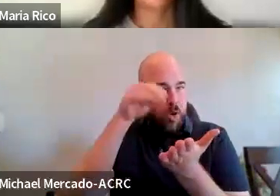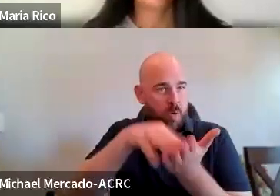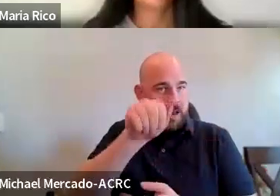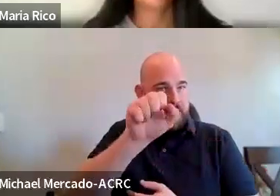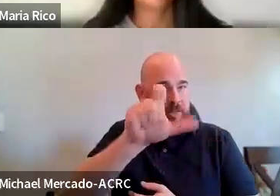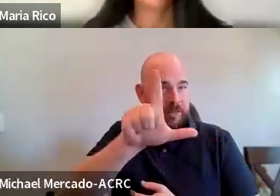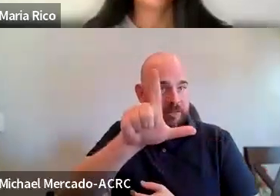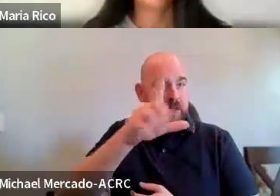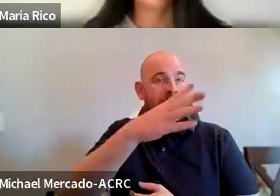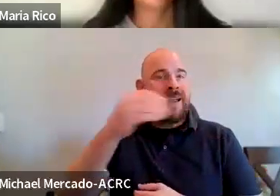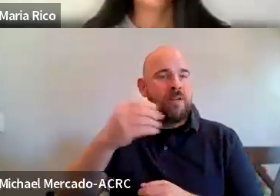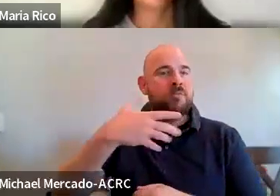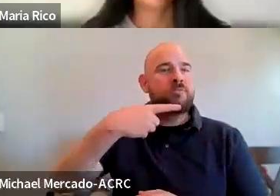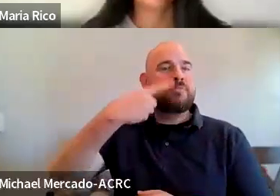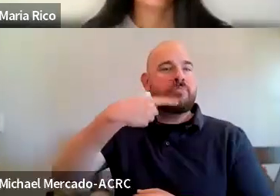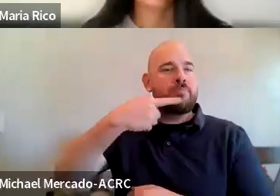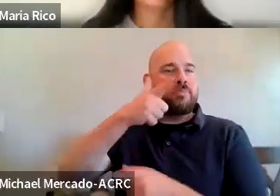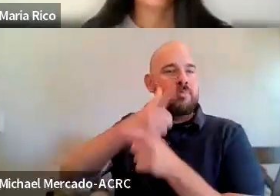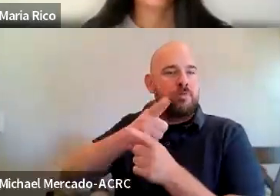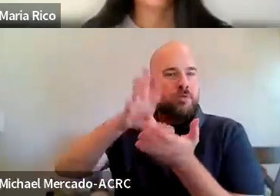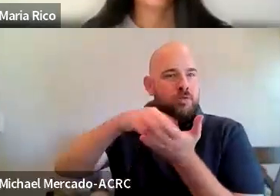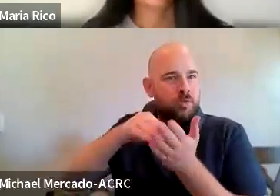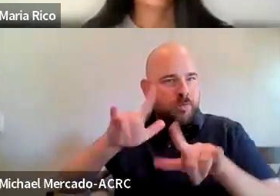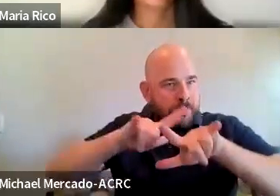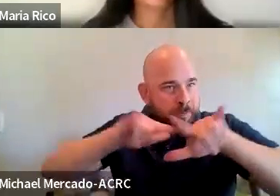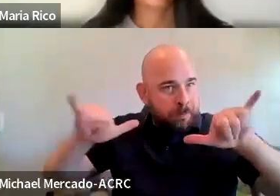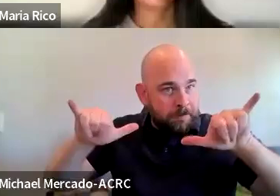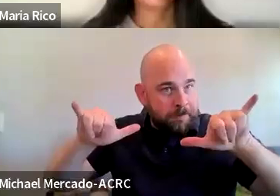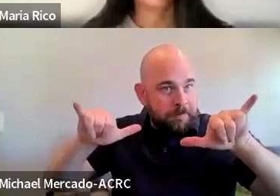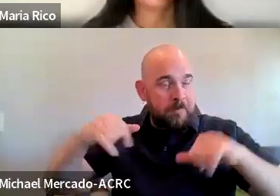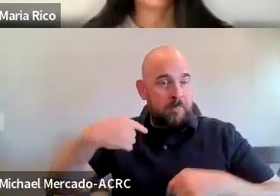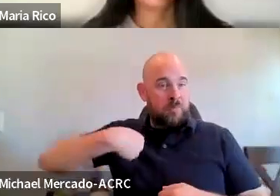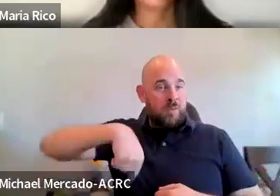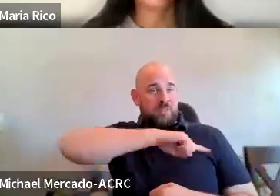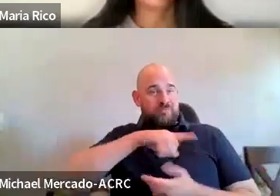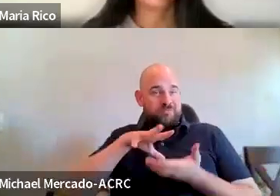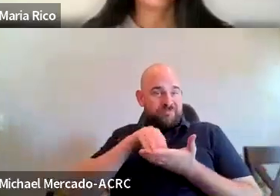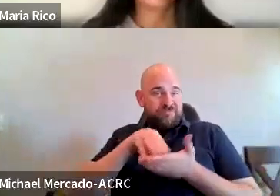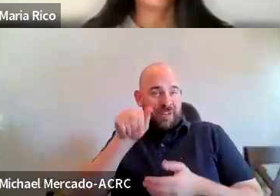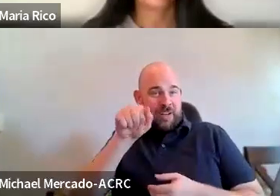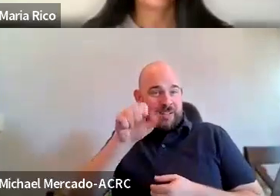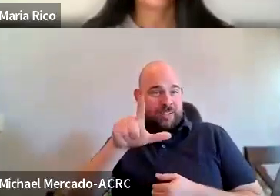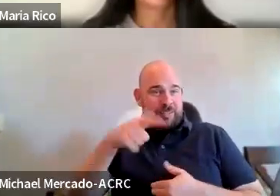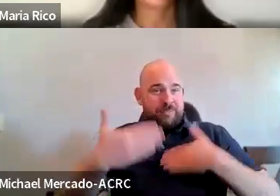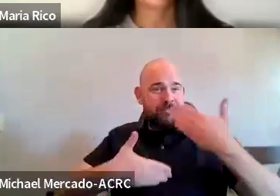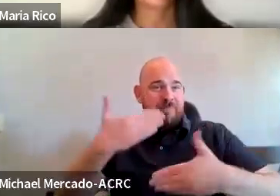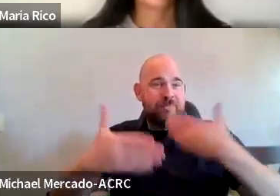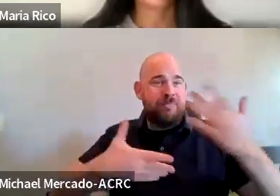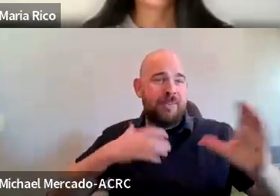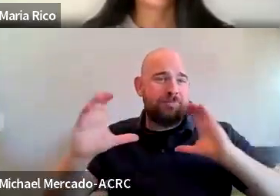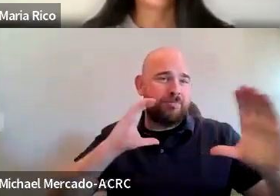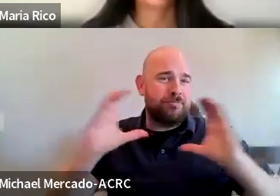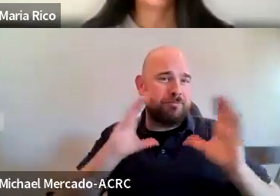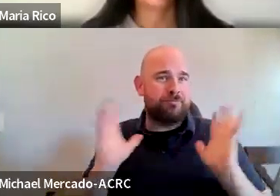There was someone who had suggested to my parents to learn ASL and for my hearing siblings to learn ASL